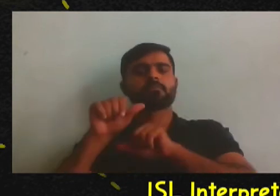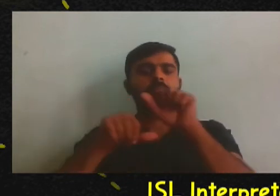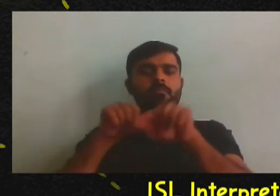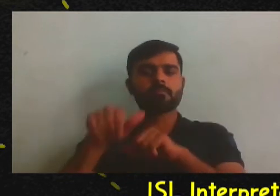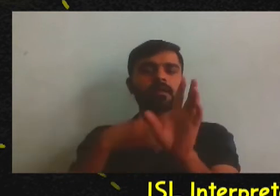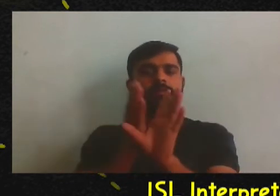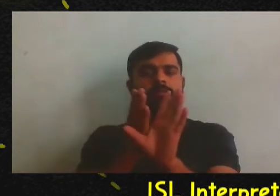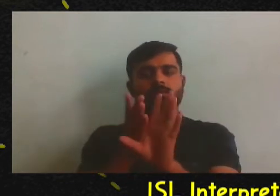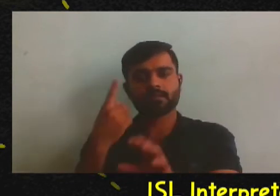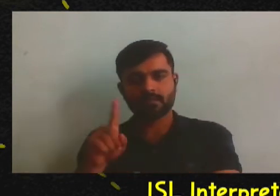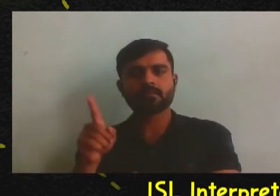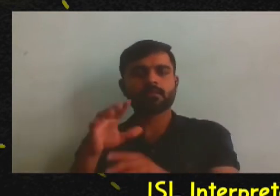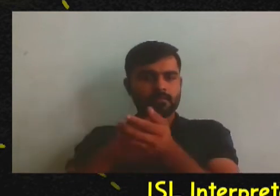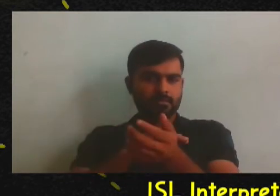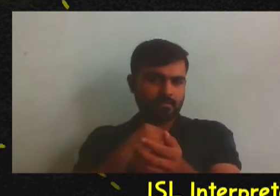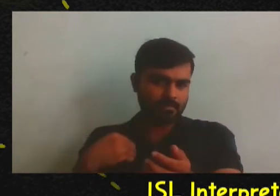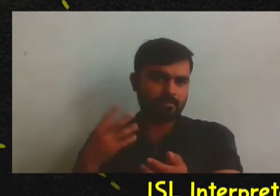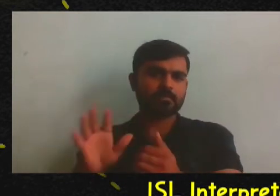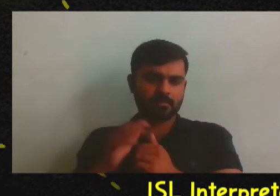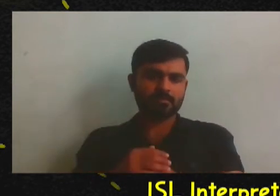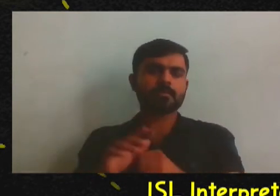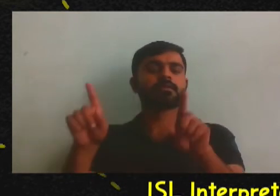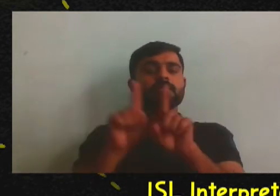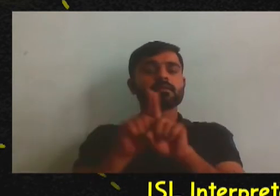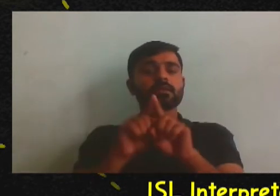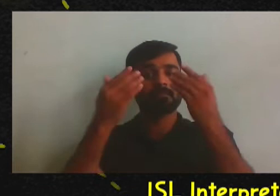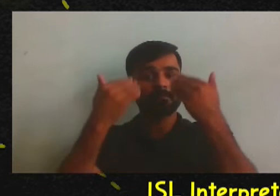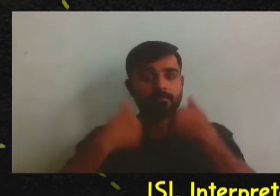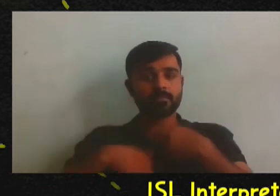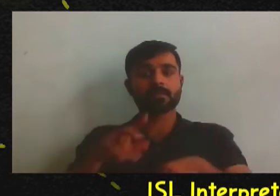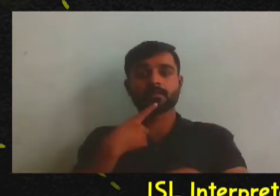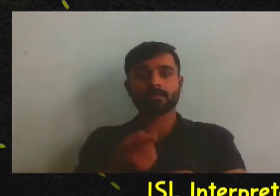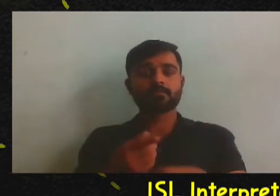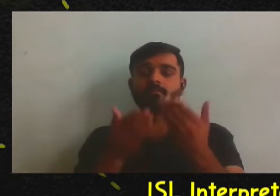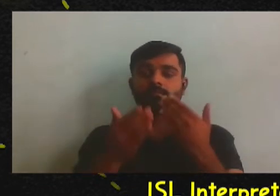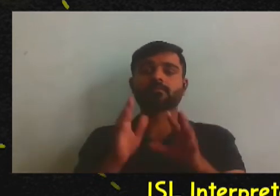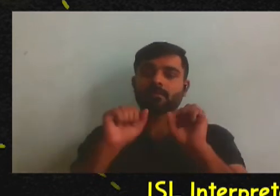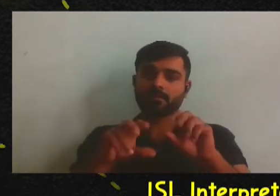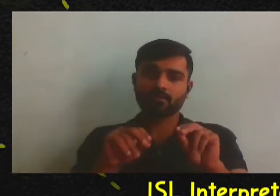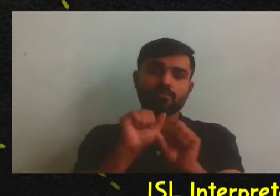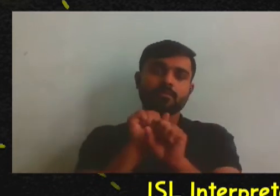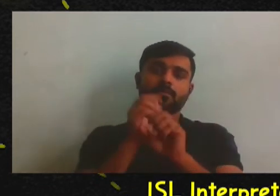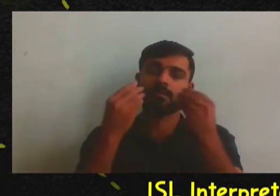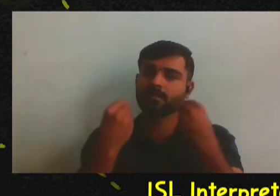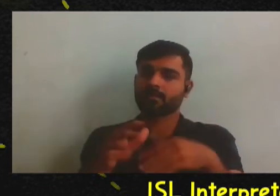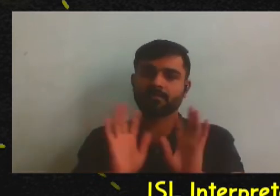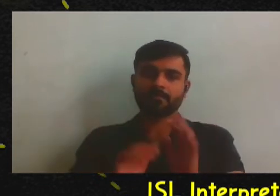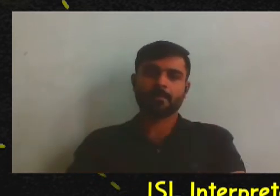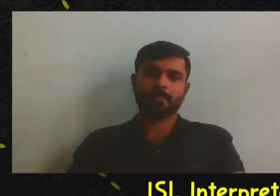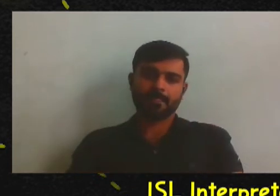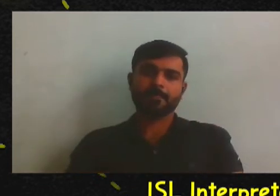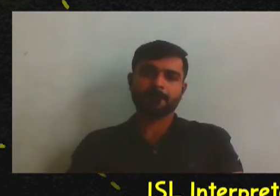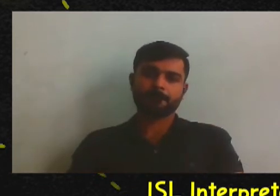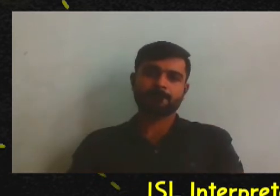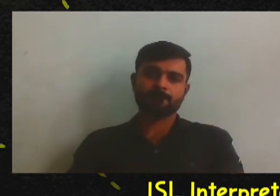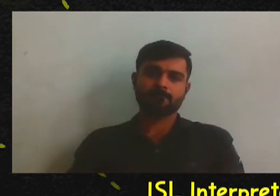is right. He's a doctor, as opposed to me telling you it might work, it might not work, but don't give up. That's what I meant.